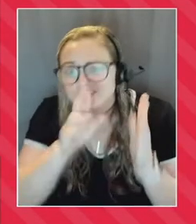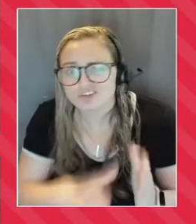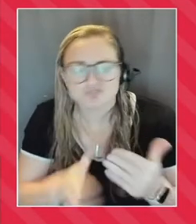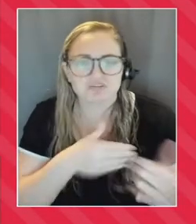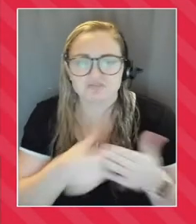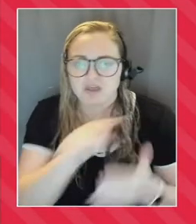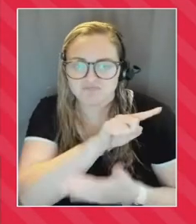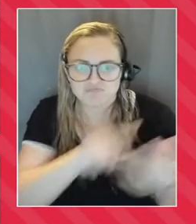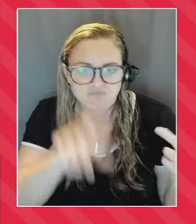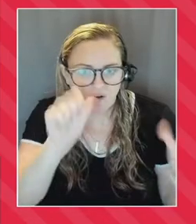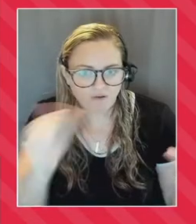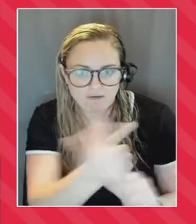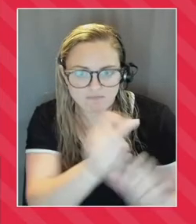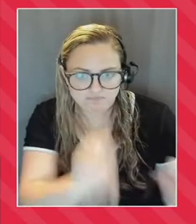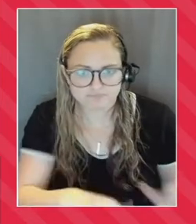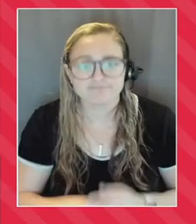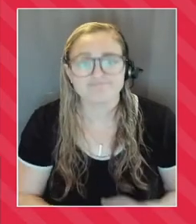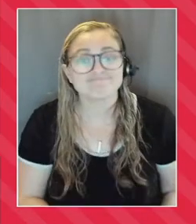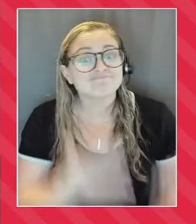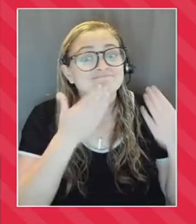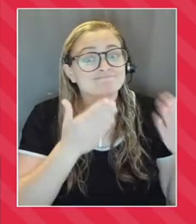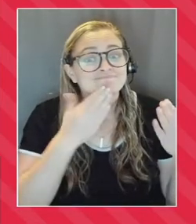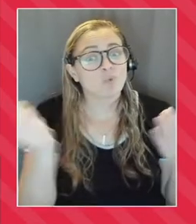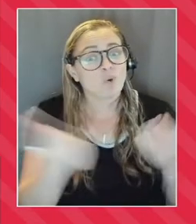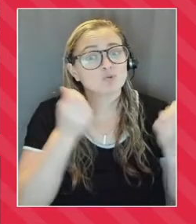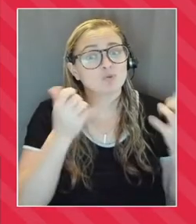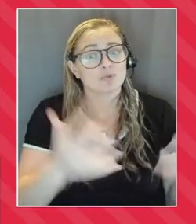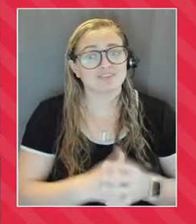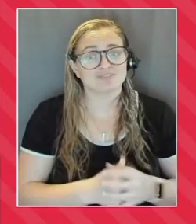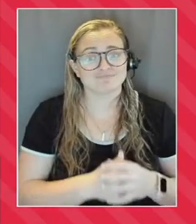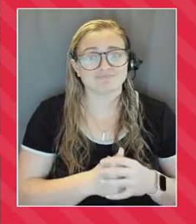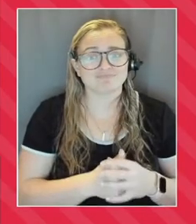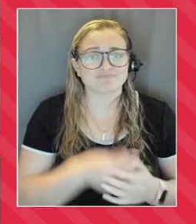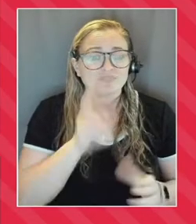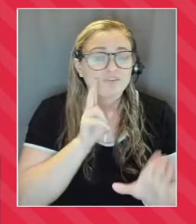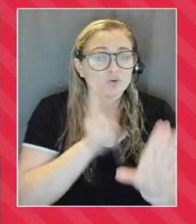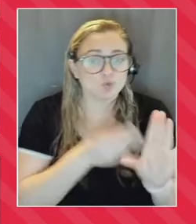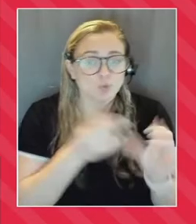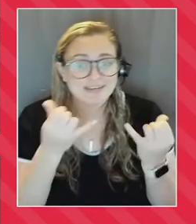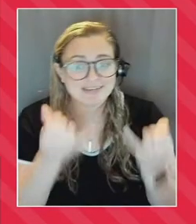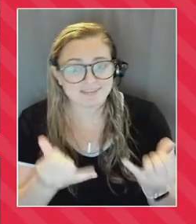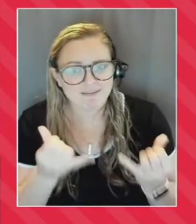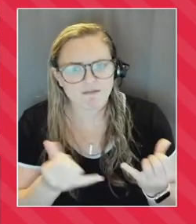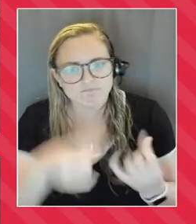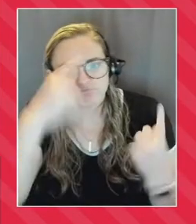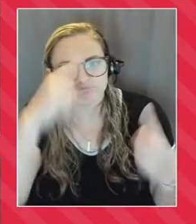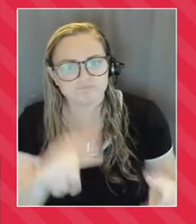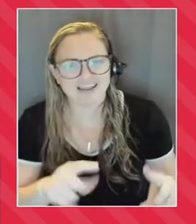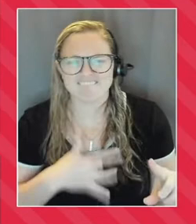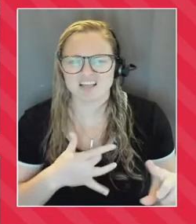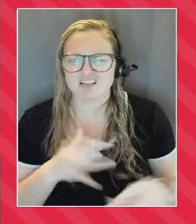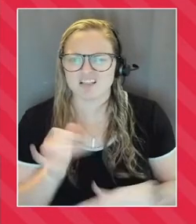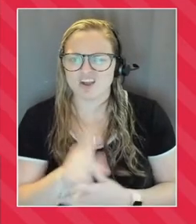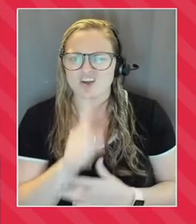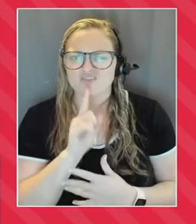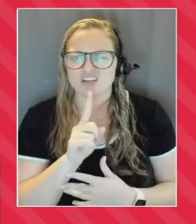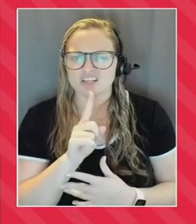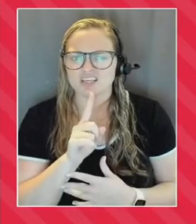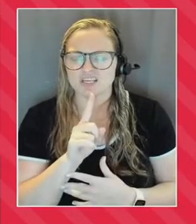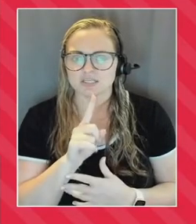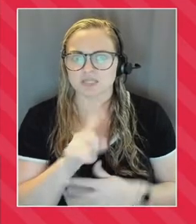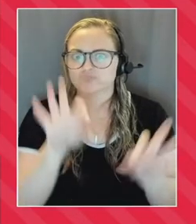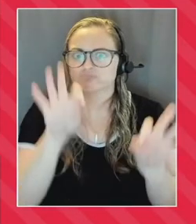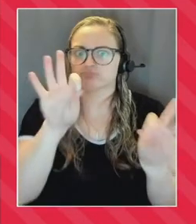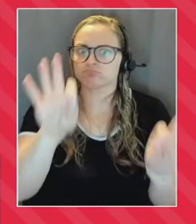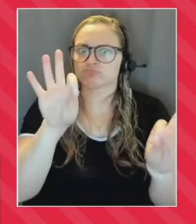thank you. Thank you for that. And thank you all so much for joining us today. I do agree. It feels like a really golden moment where